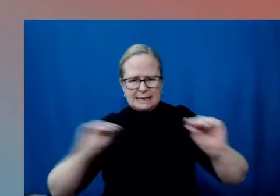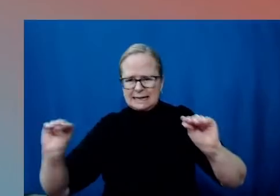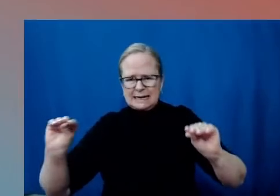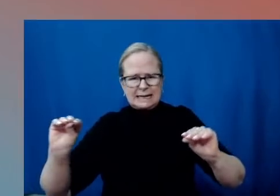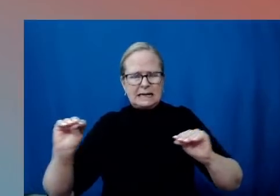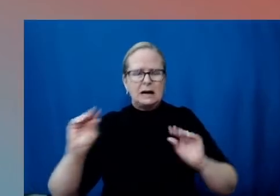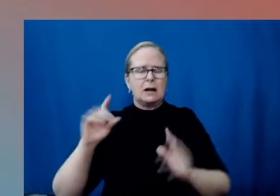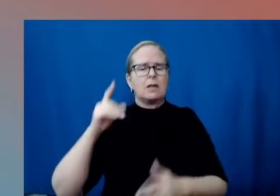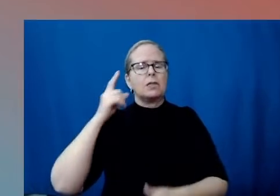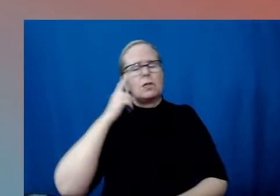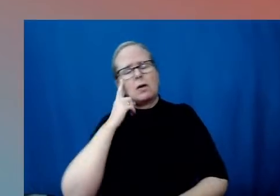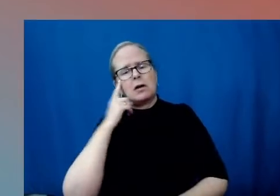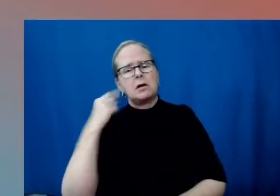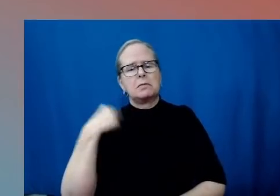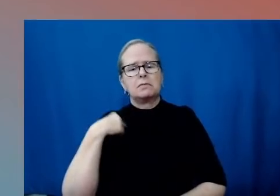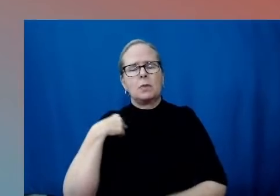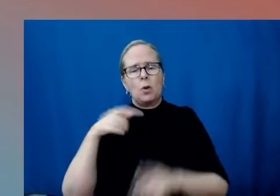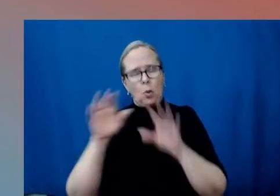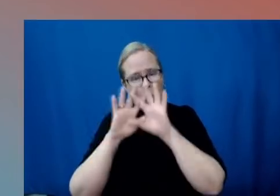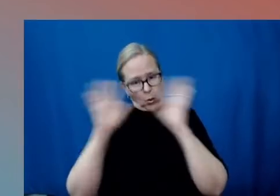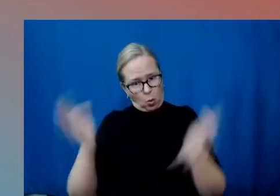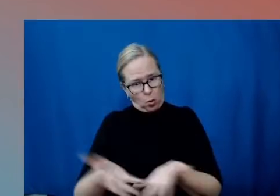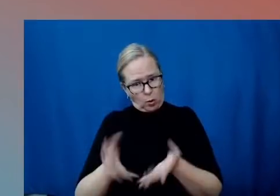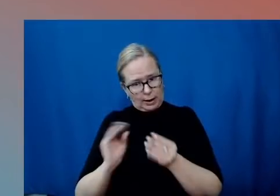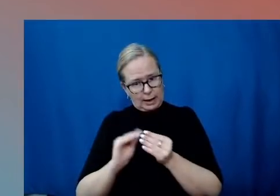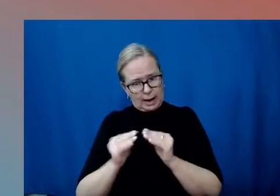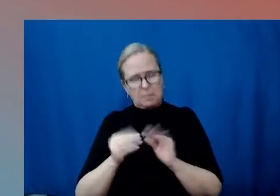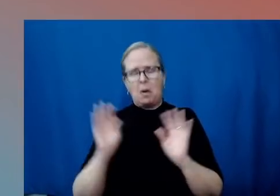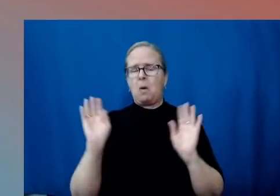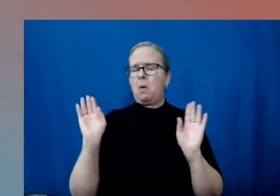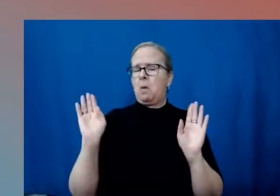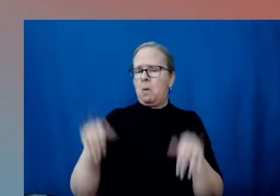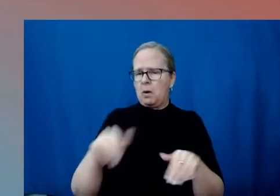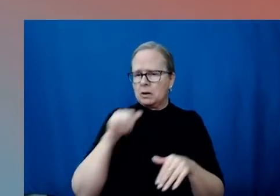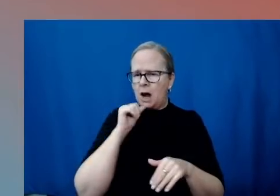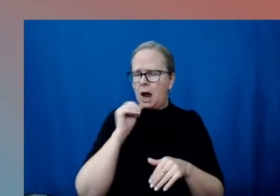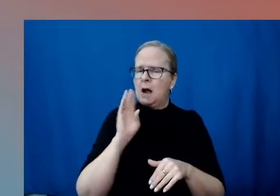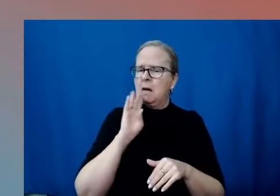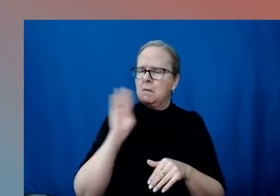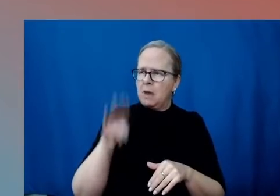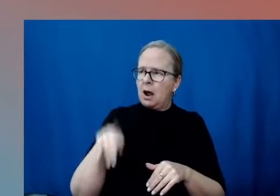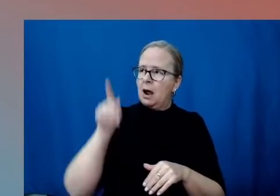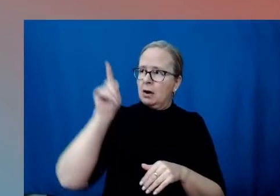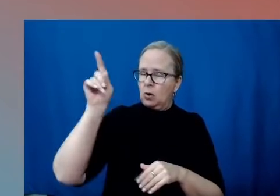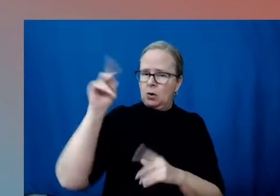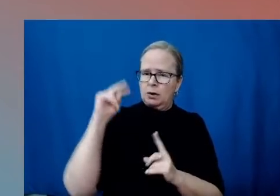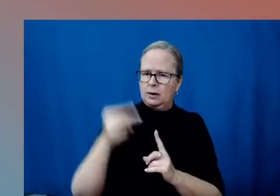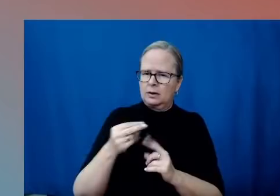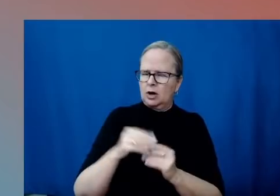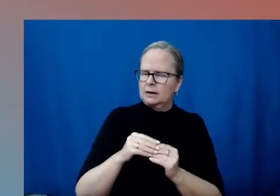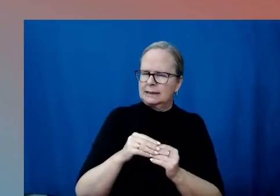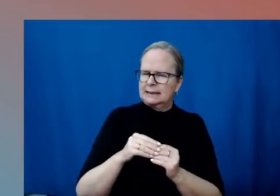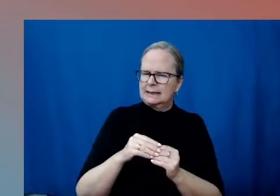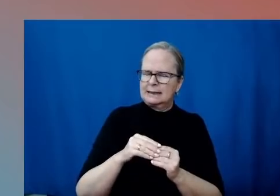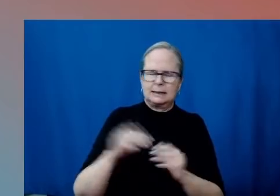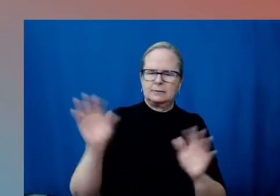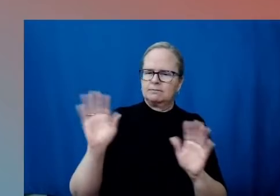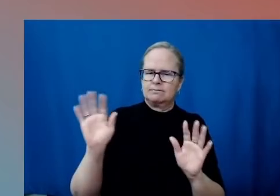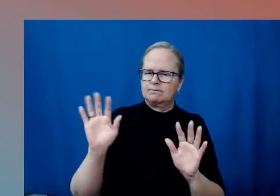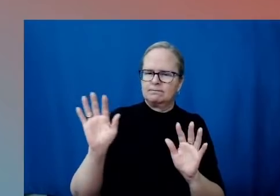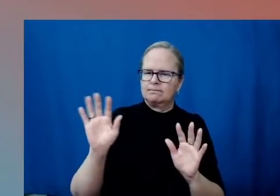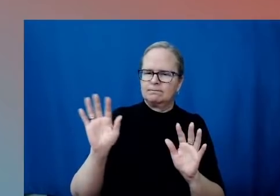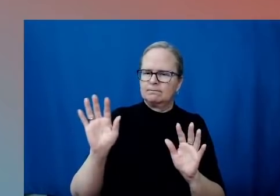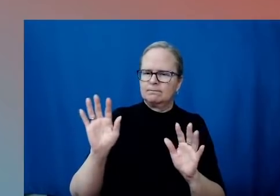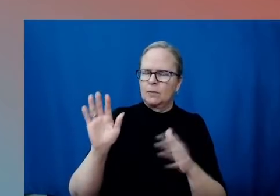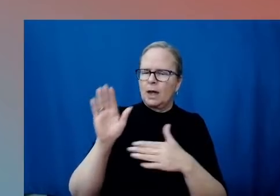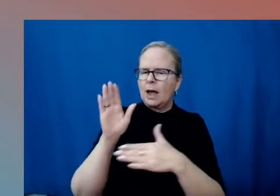that the overall numbers across the province aren't too bad, I'm kind of reminded of the analogy of, just